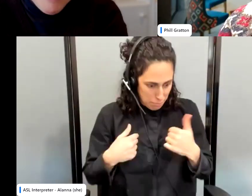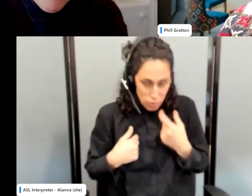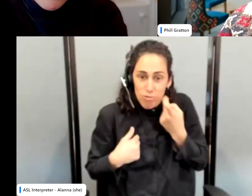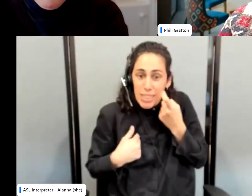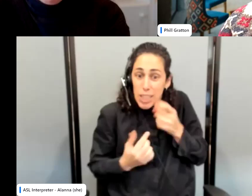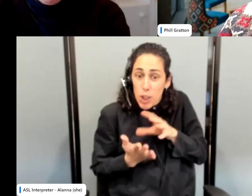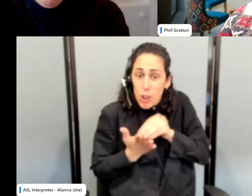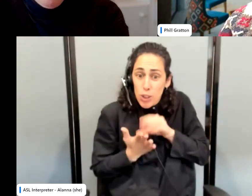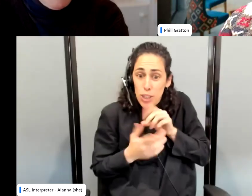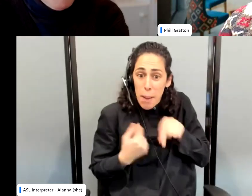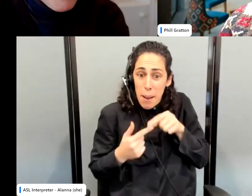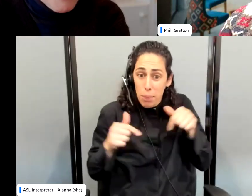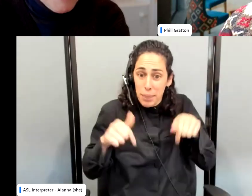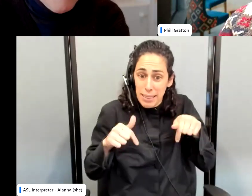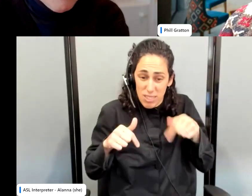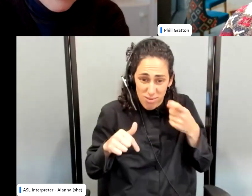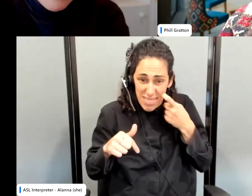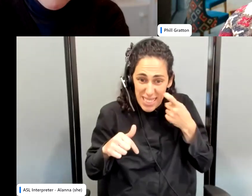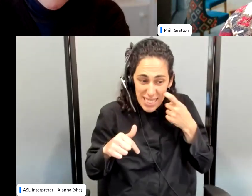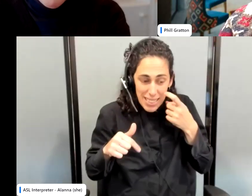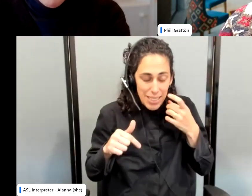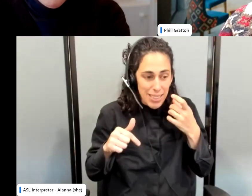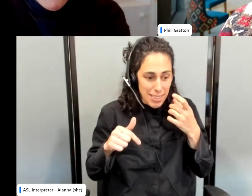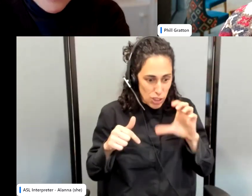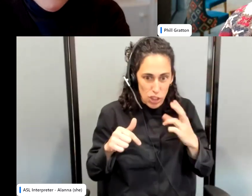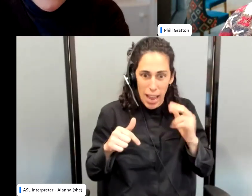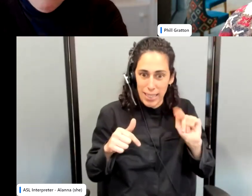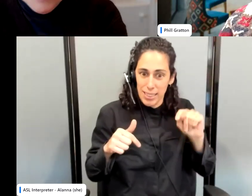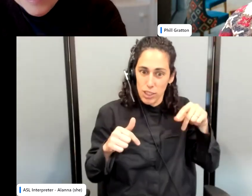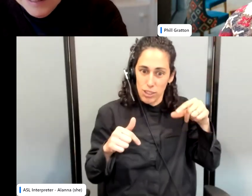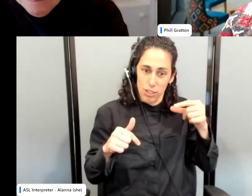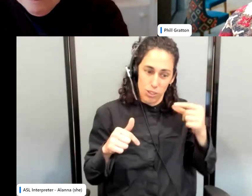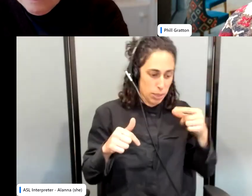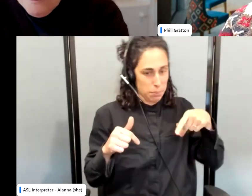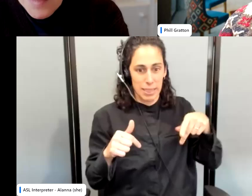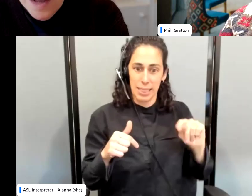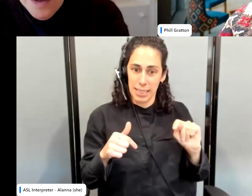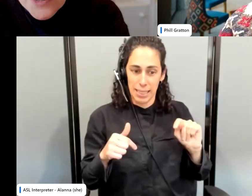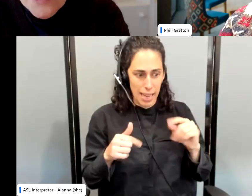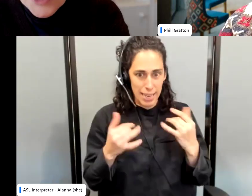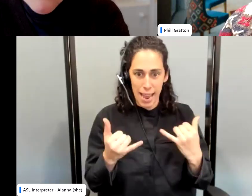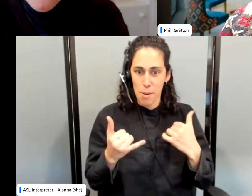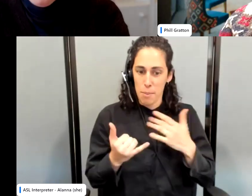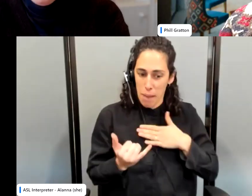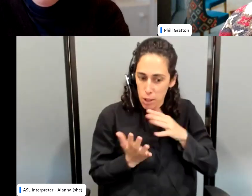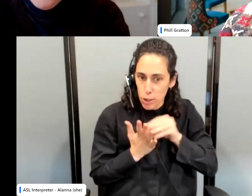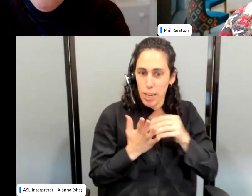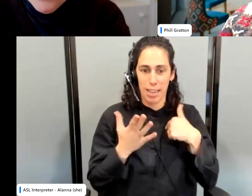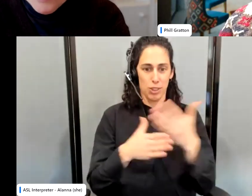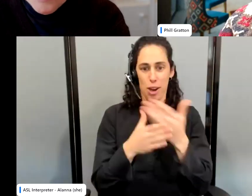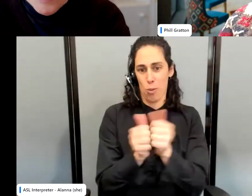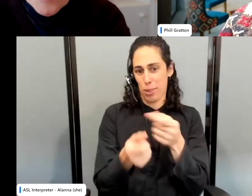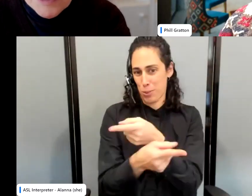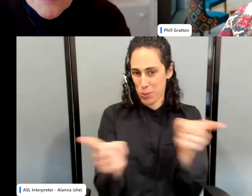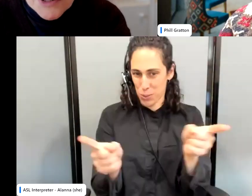just discovering the power of what we're really going to talk about today, which is ChatGPT. Also, just before I jump in, I want to